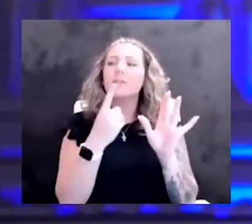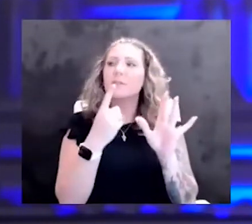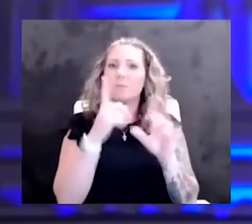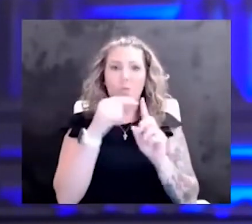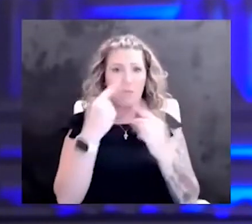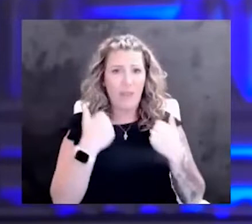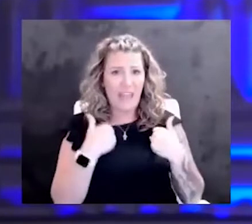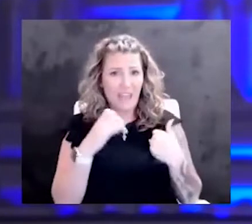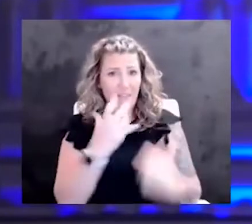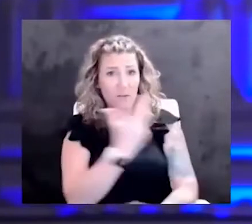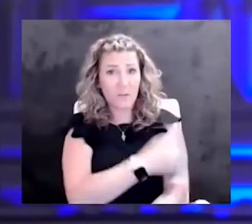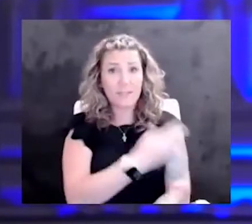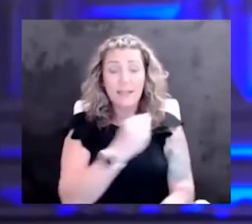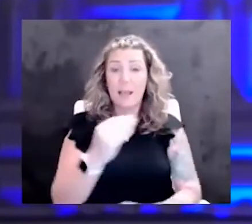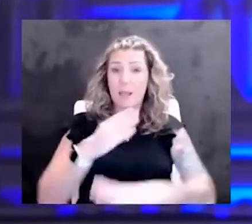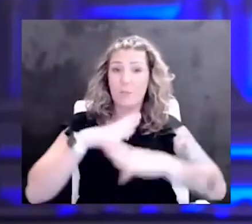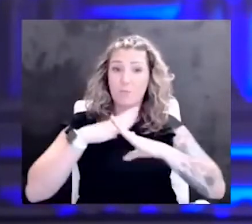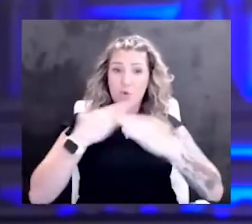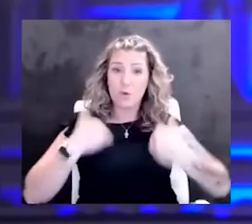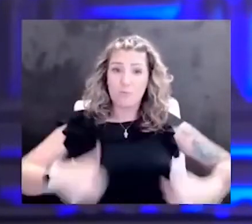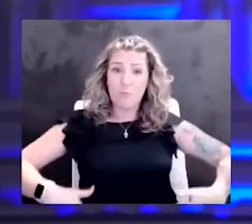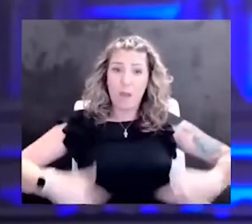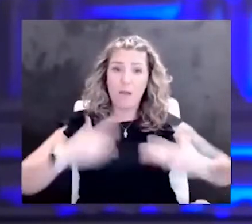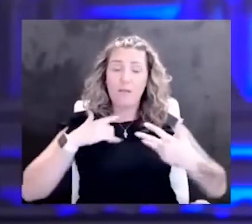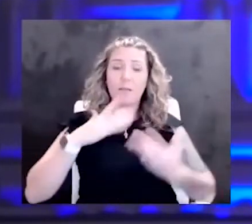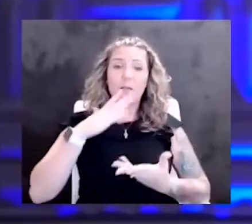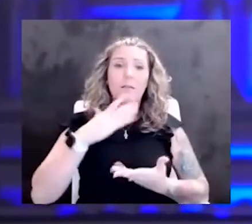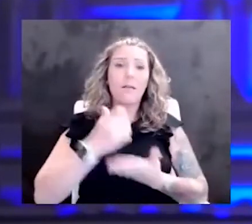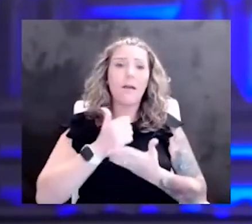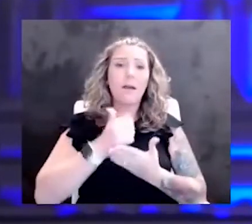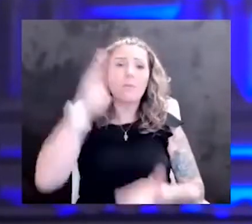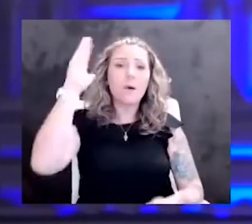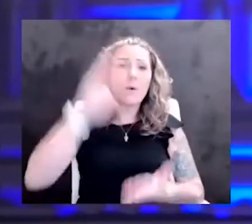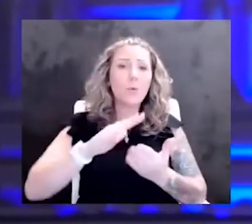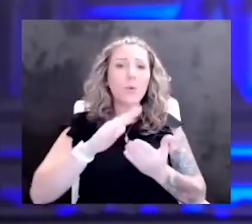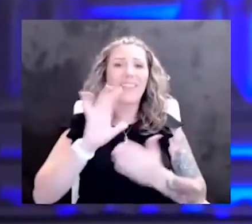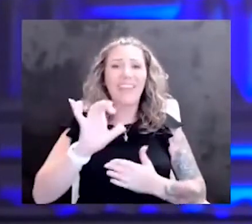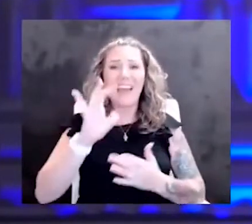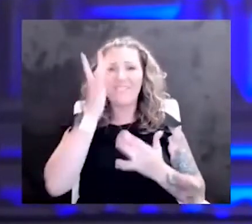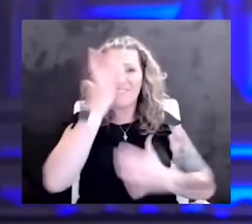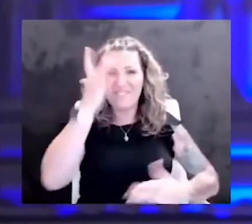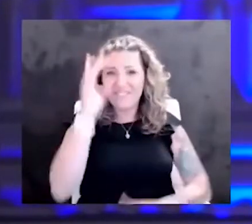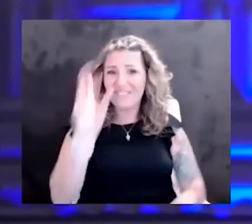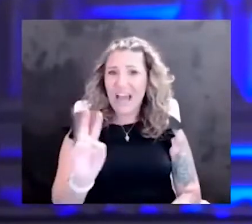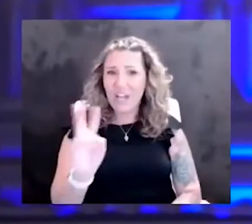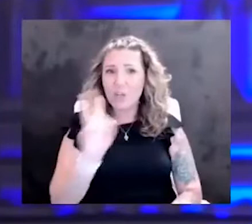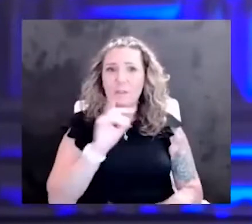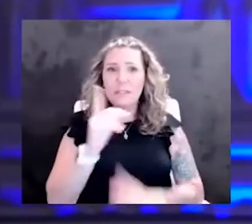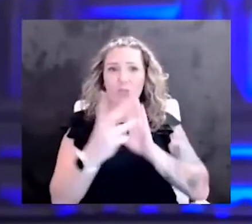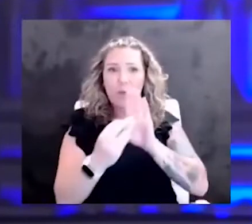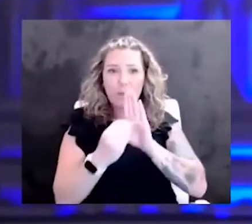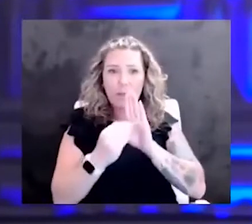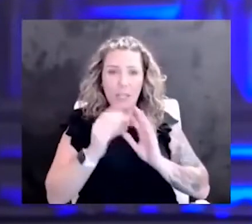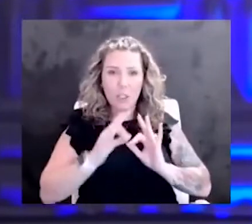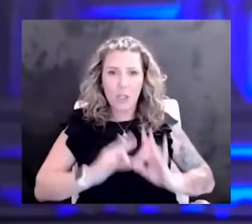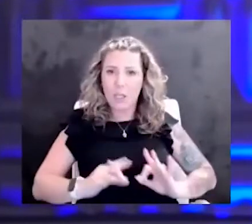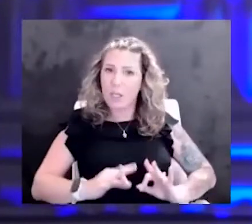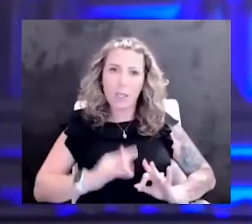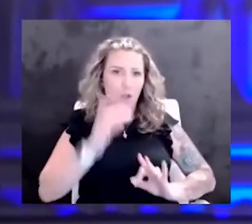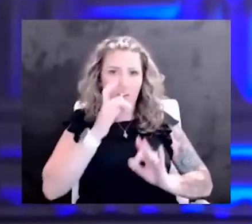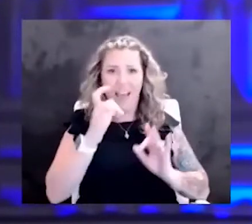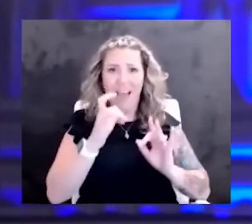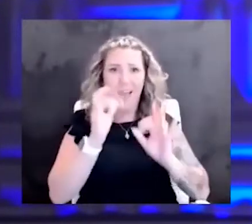that immunity, it helps reduce the amount of viral replication that your body is doing. So then you are not replicating as